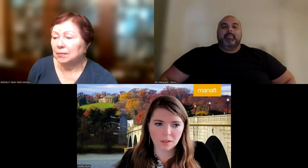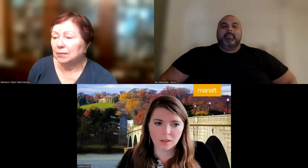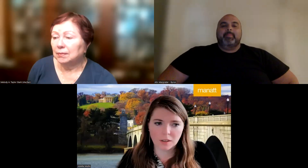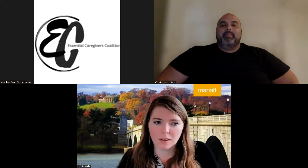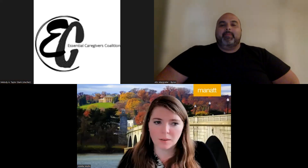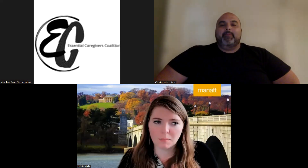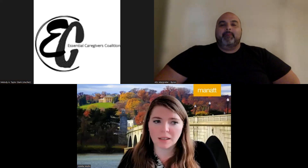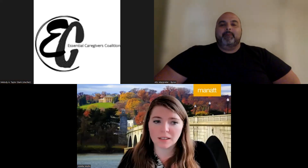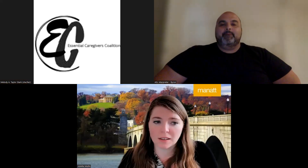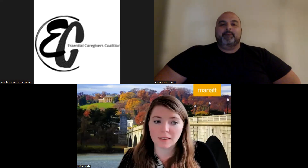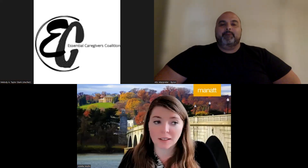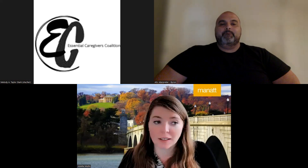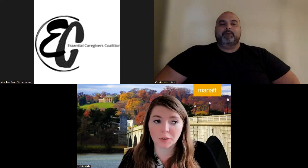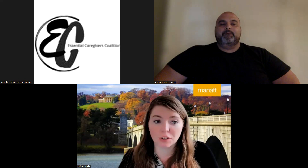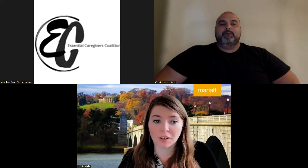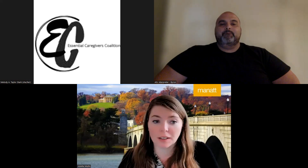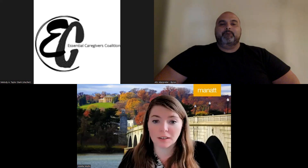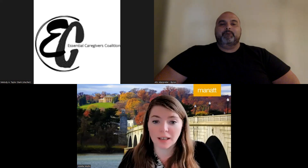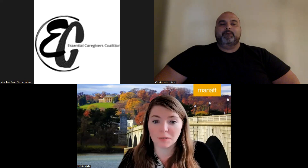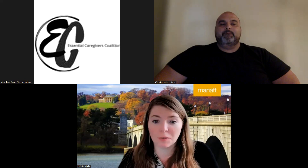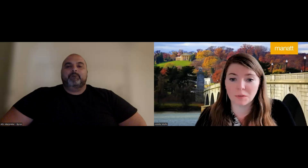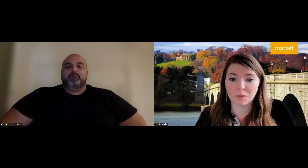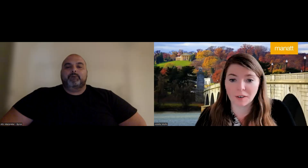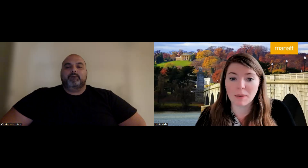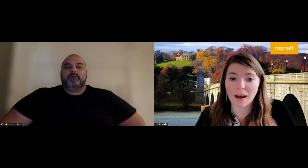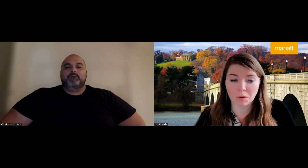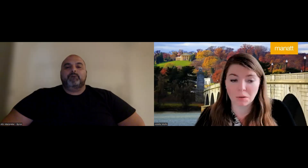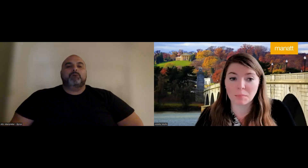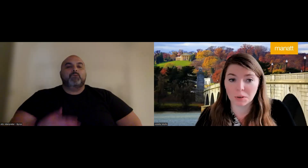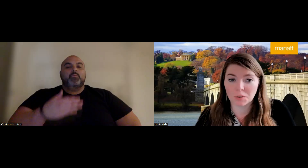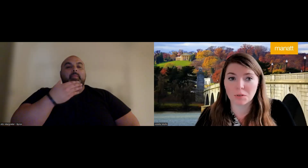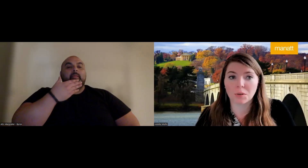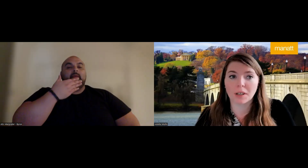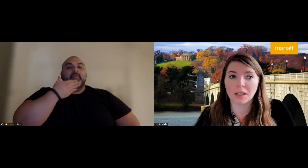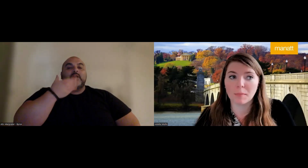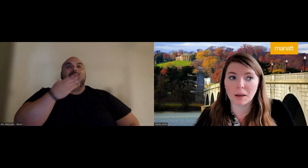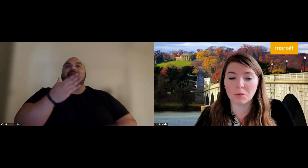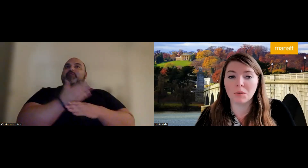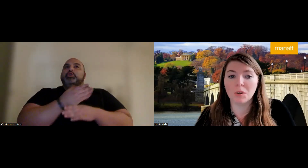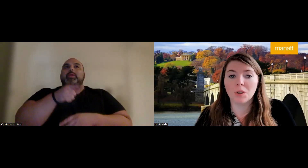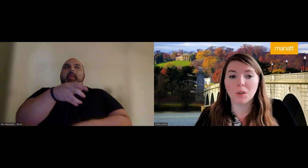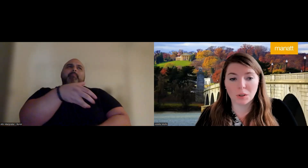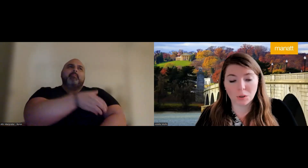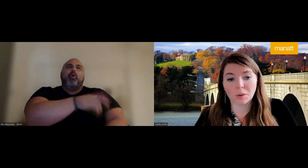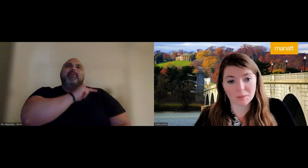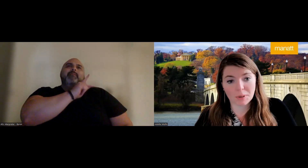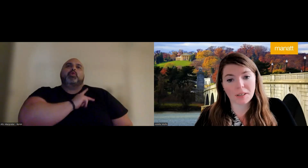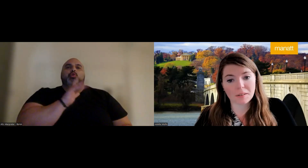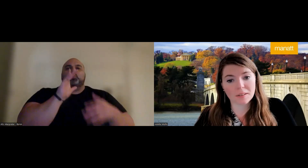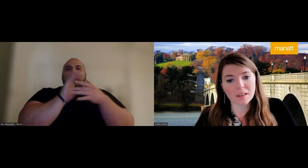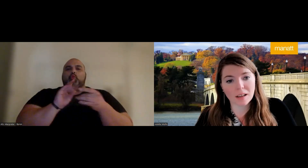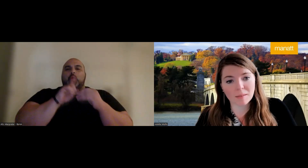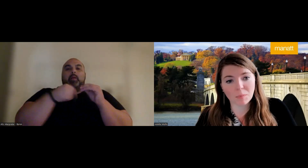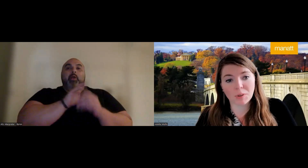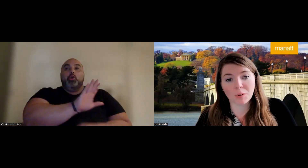you. Melody, thank you for sharing that very powerful and personal story about your